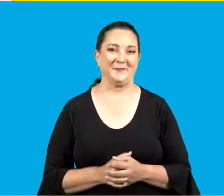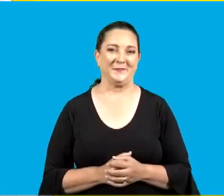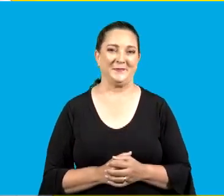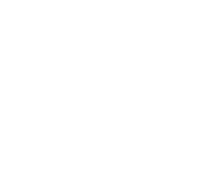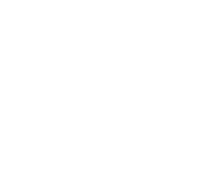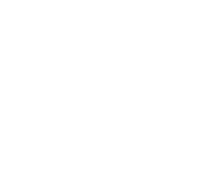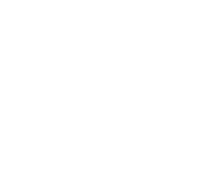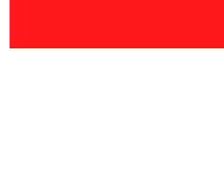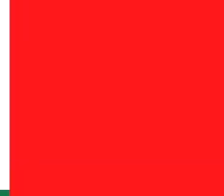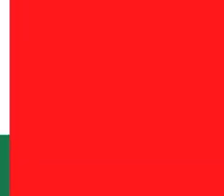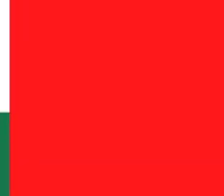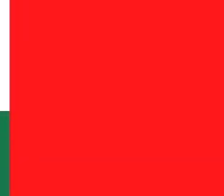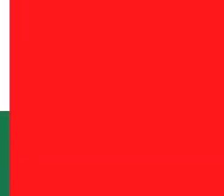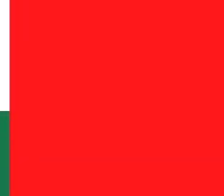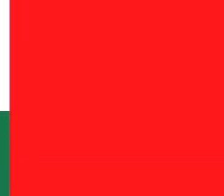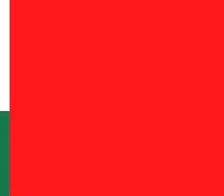shortly.